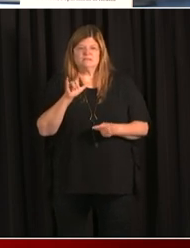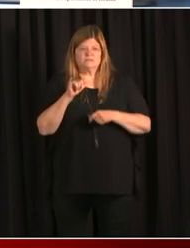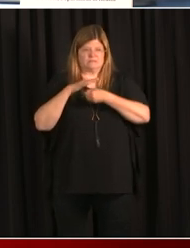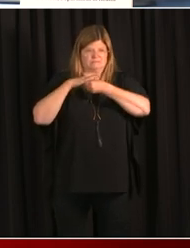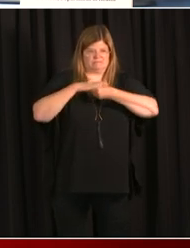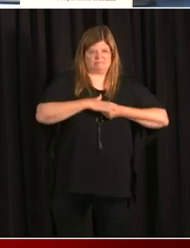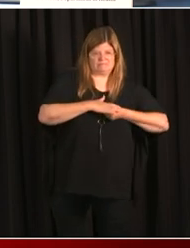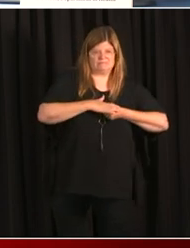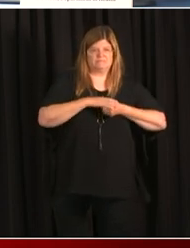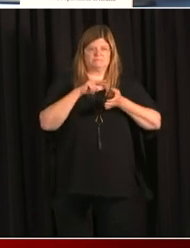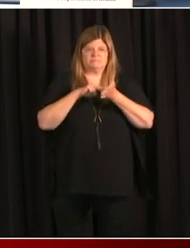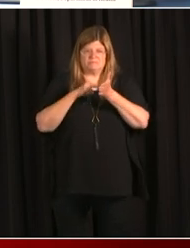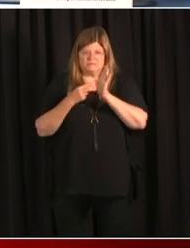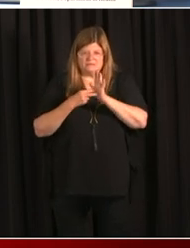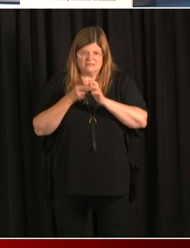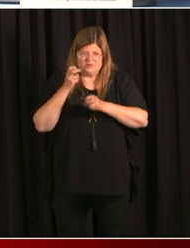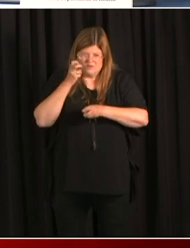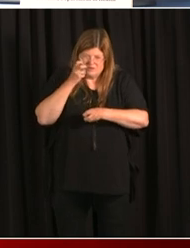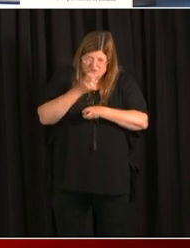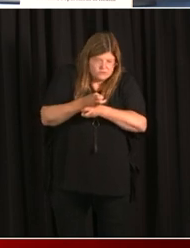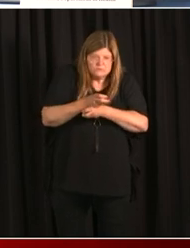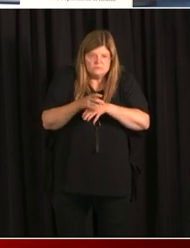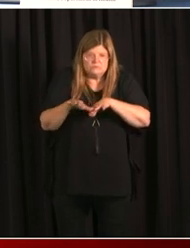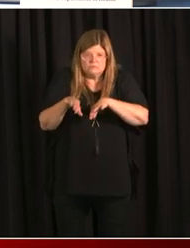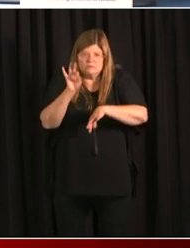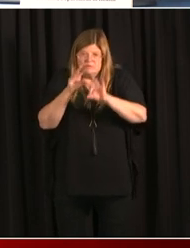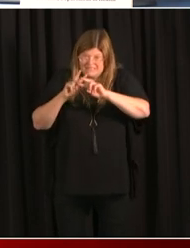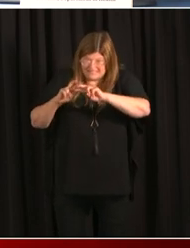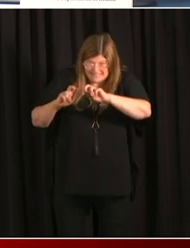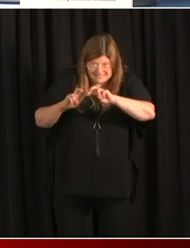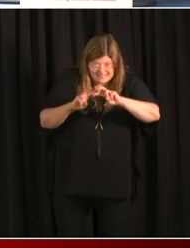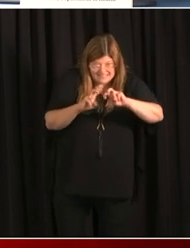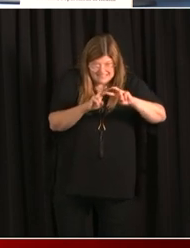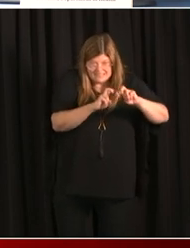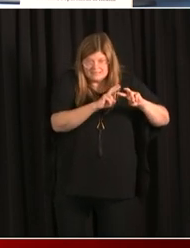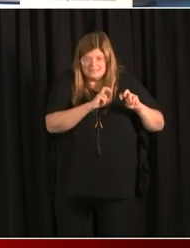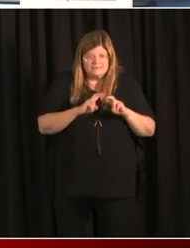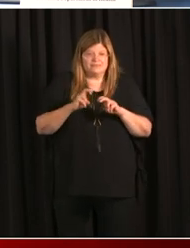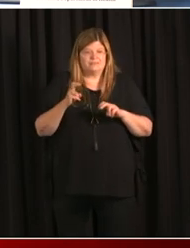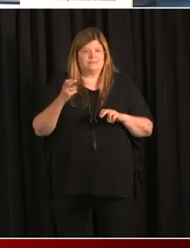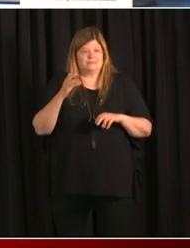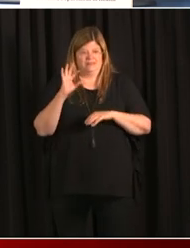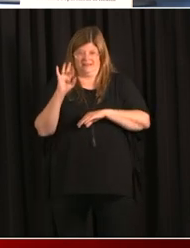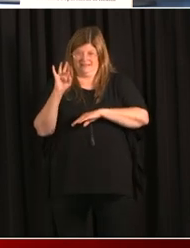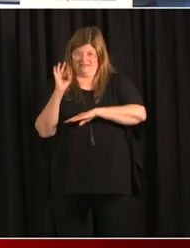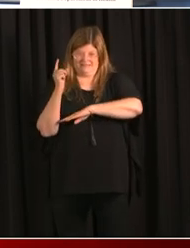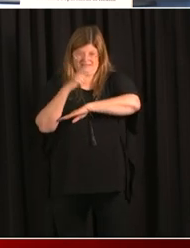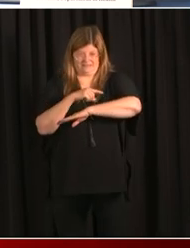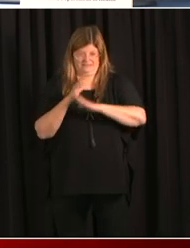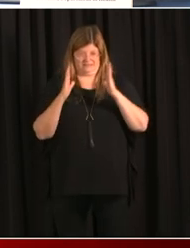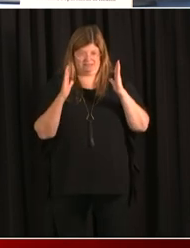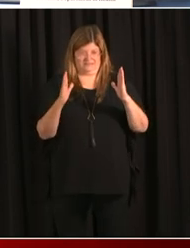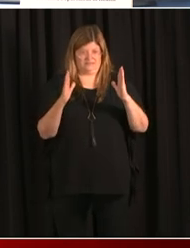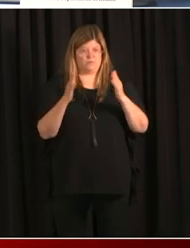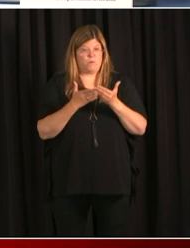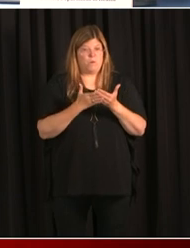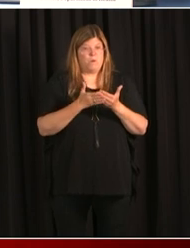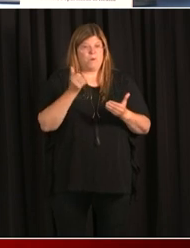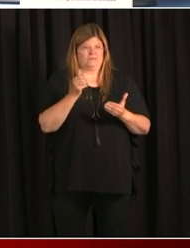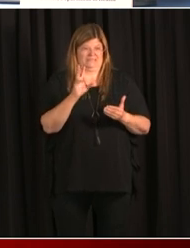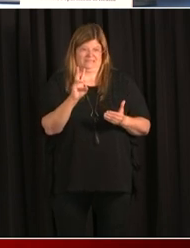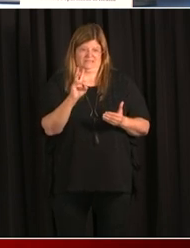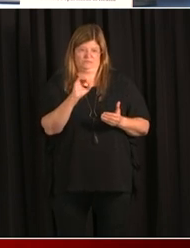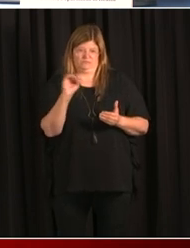system is not detectable. And that has occurred within 90 days for 59% of individuals in 2019, which